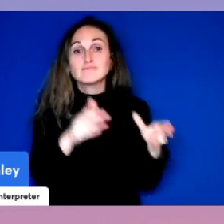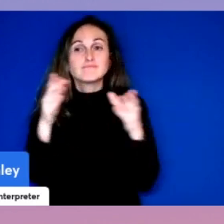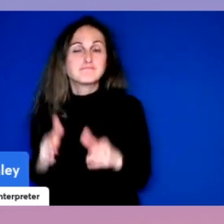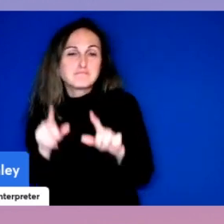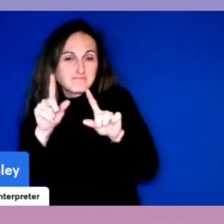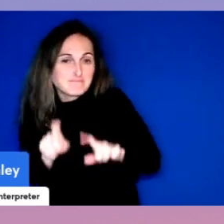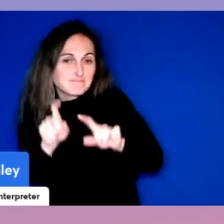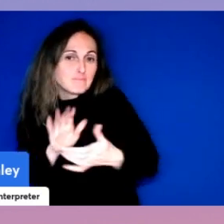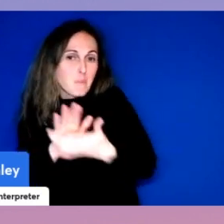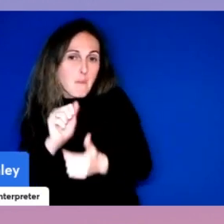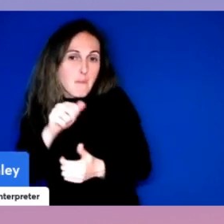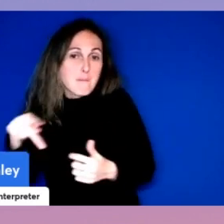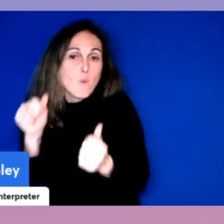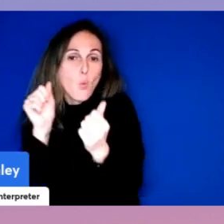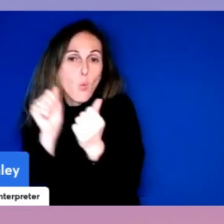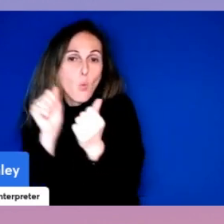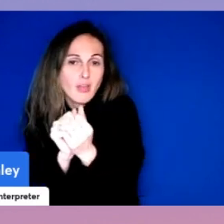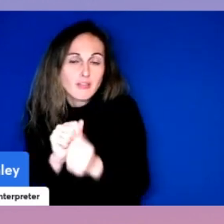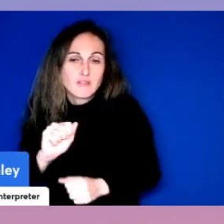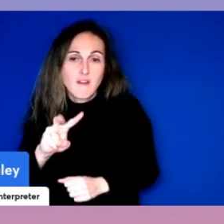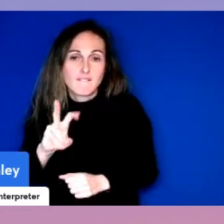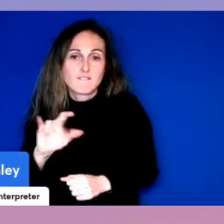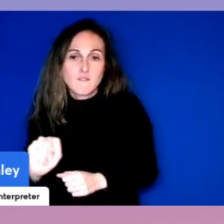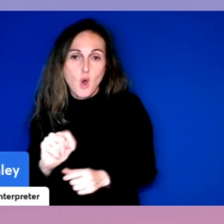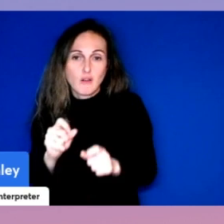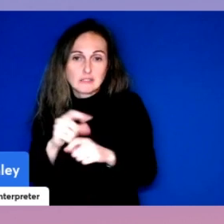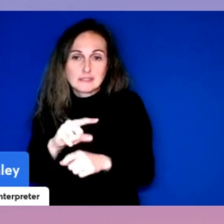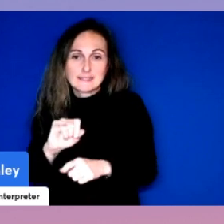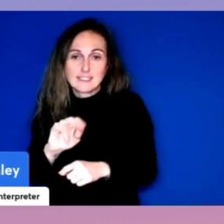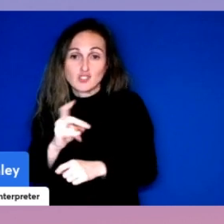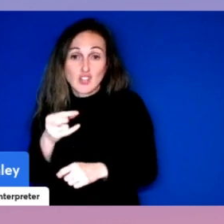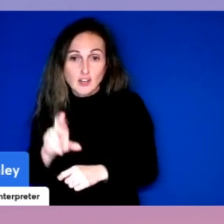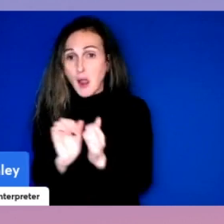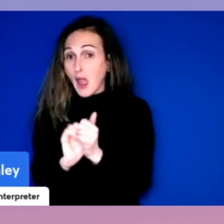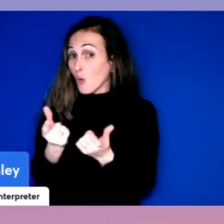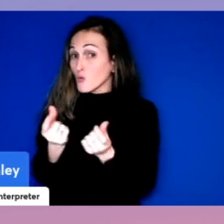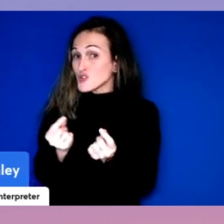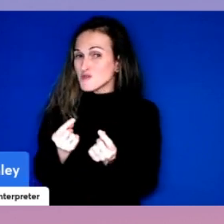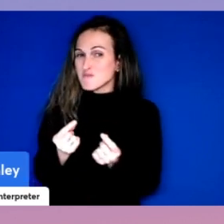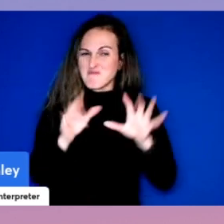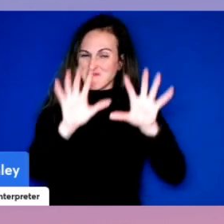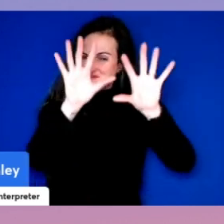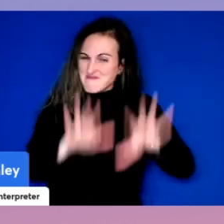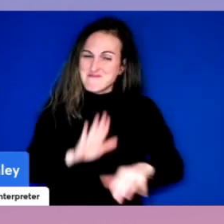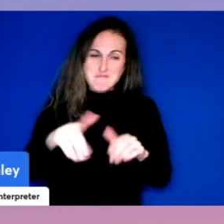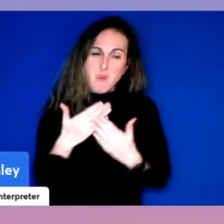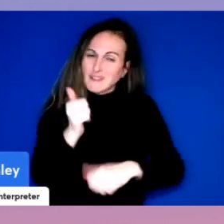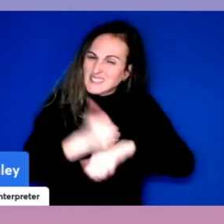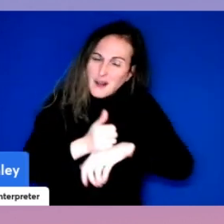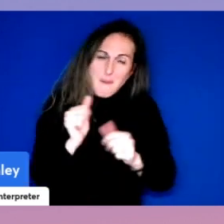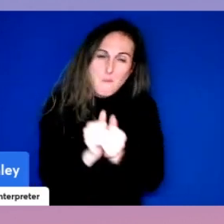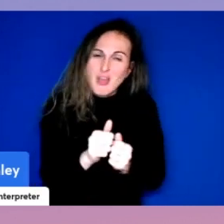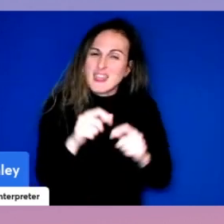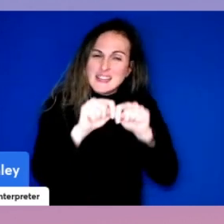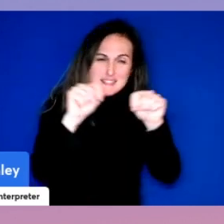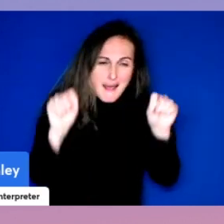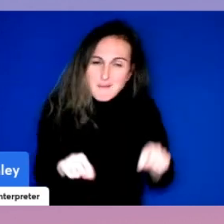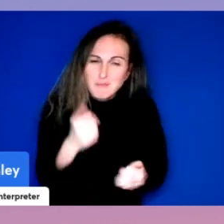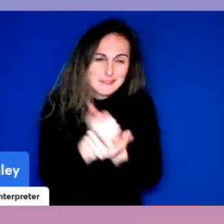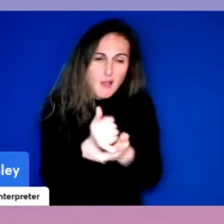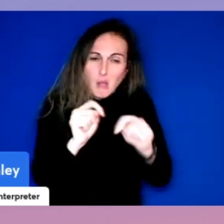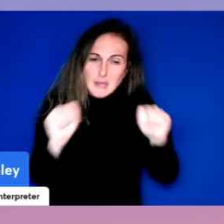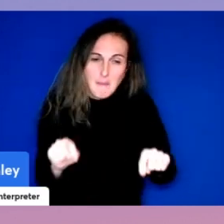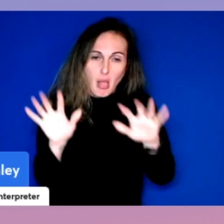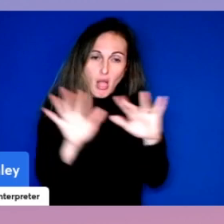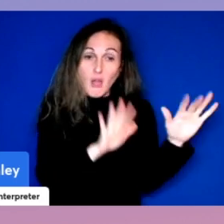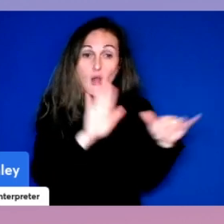app with the Vault injector. And how are we going to do that? I have this all set up with templates, Helm templates, and so on. So all we need to do is go